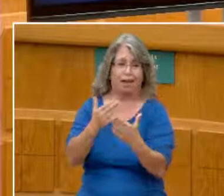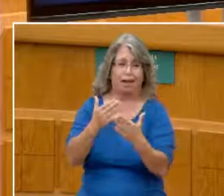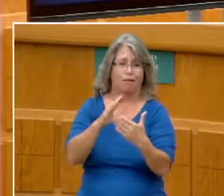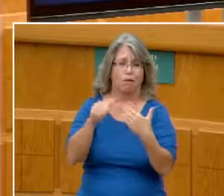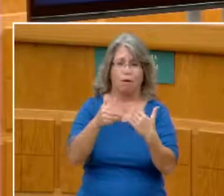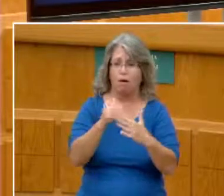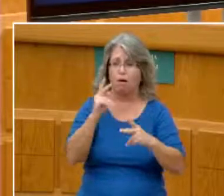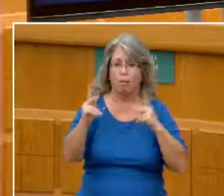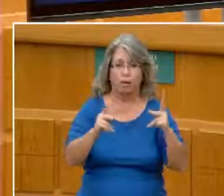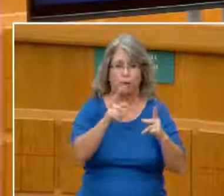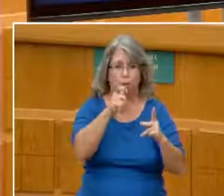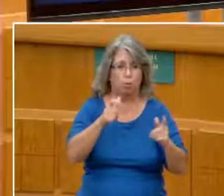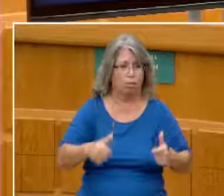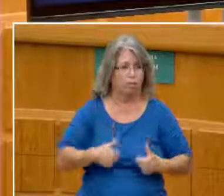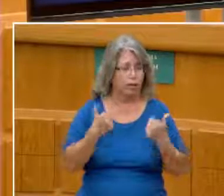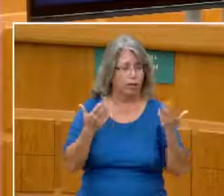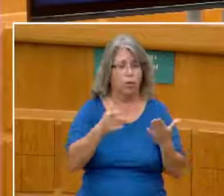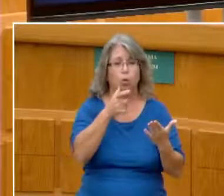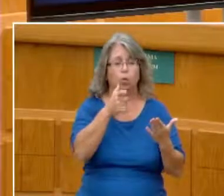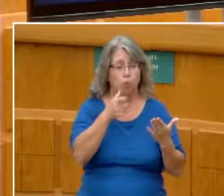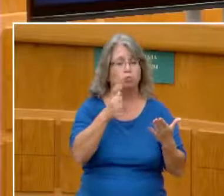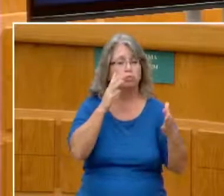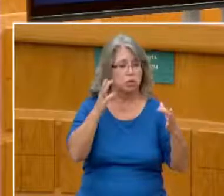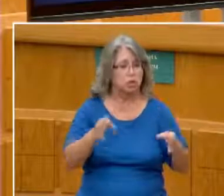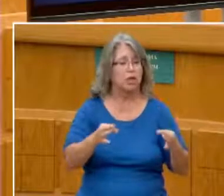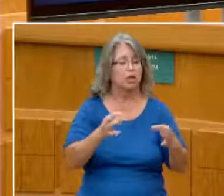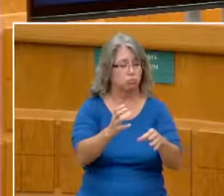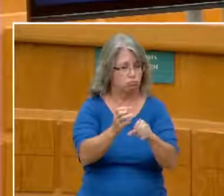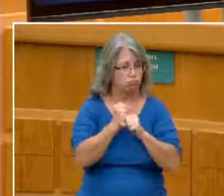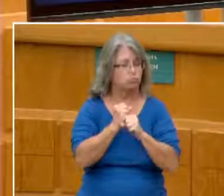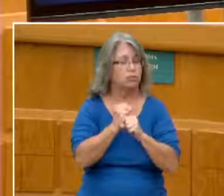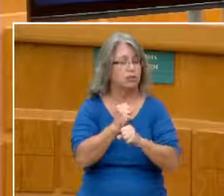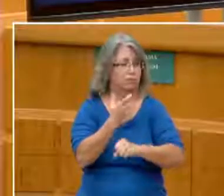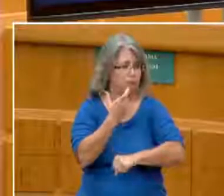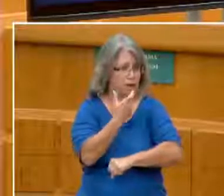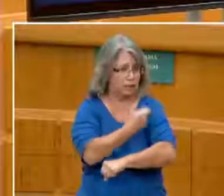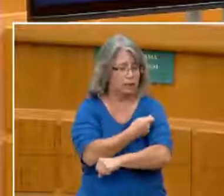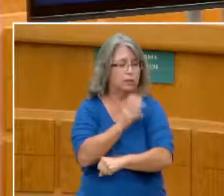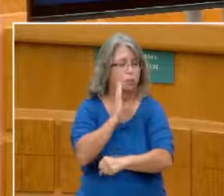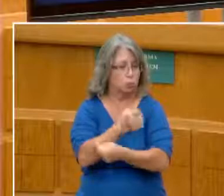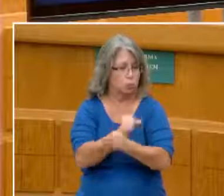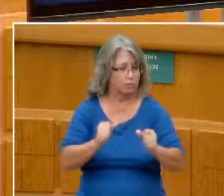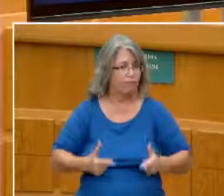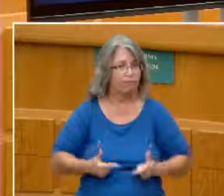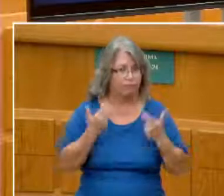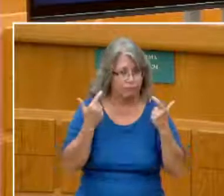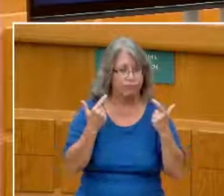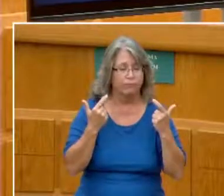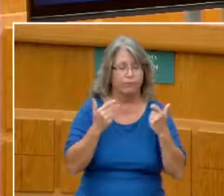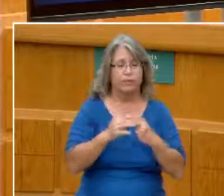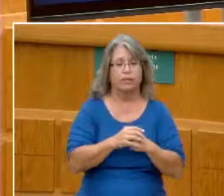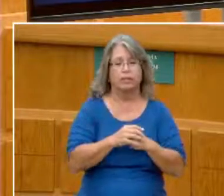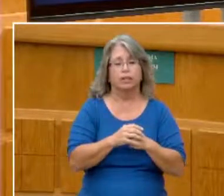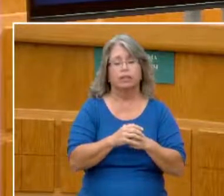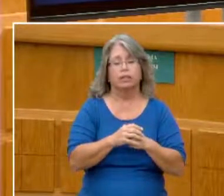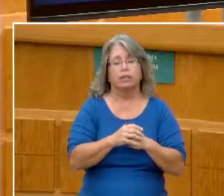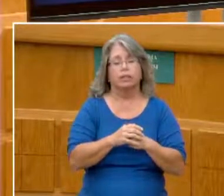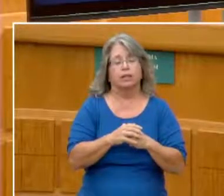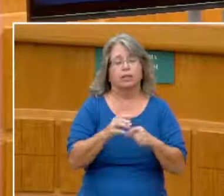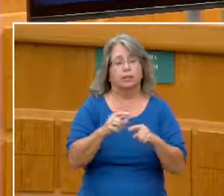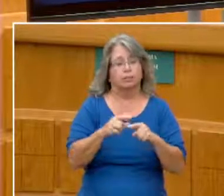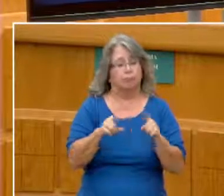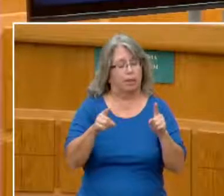vaccine. While the infection rates are decreasing, it is still very important that we remain vigilant in regards